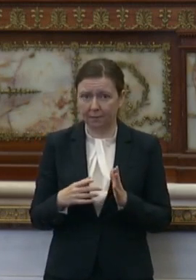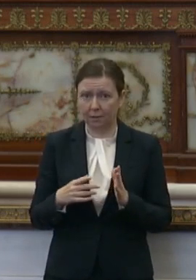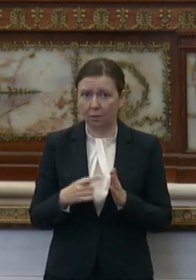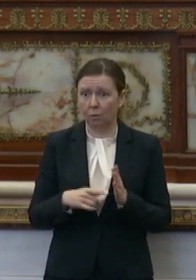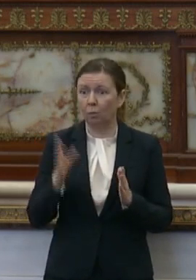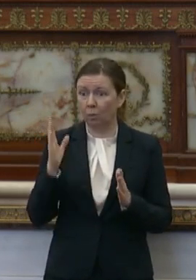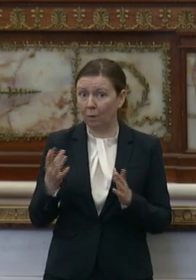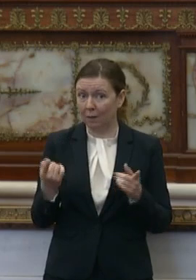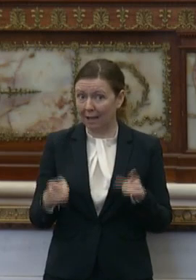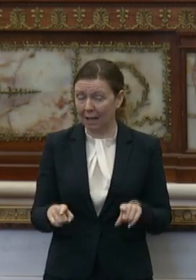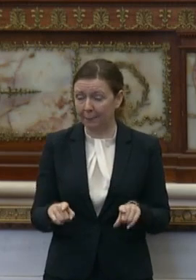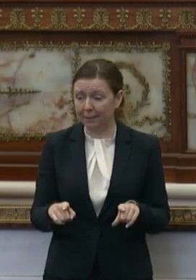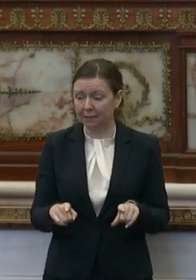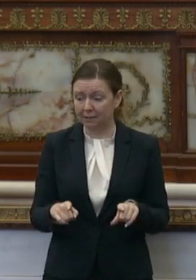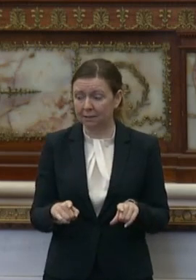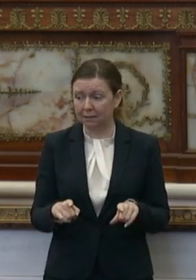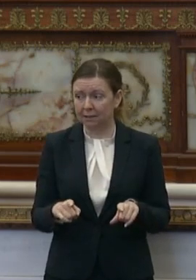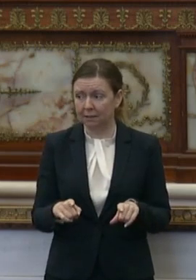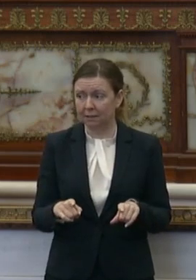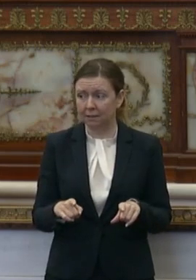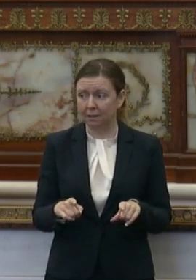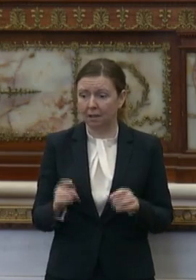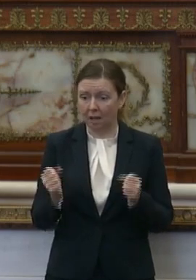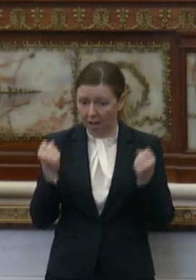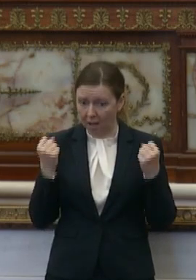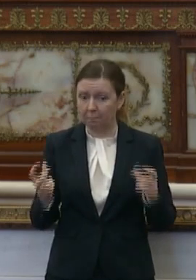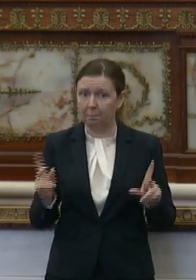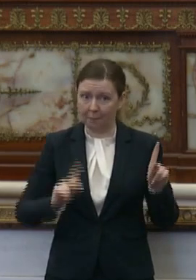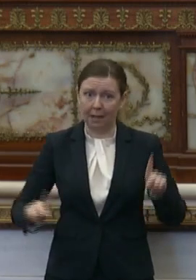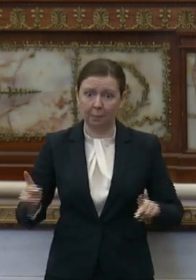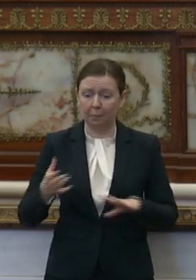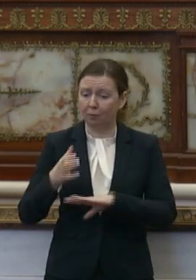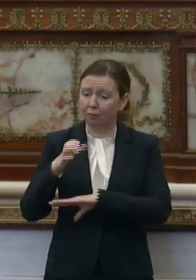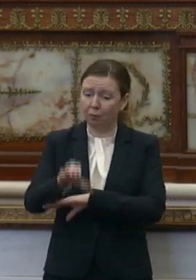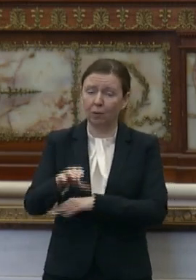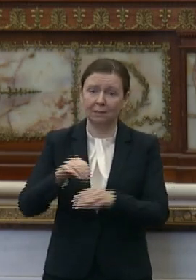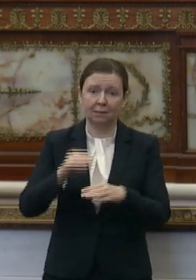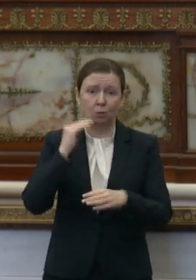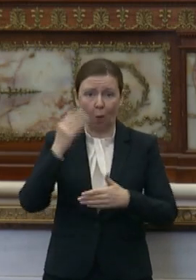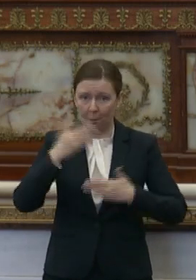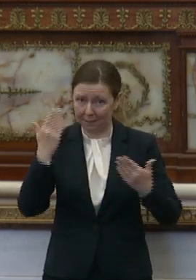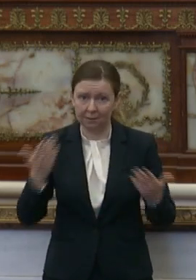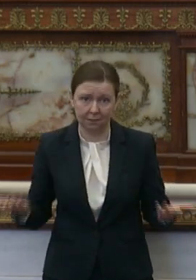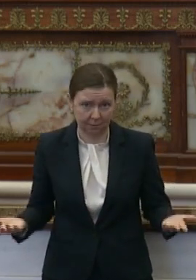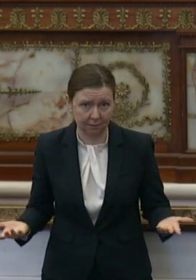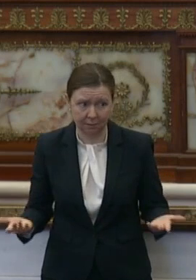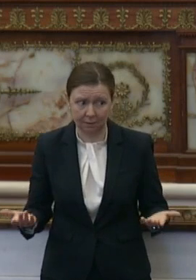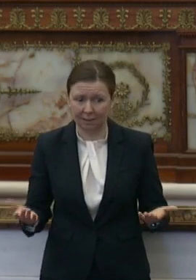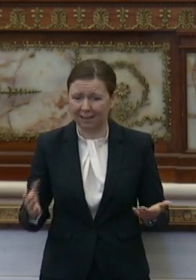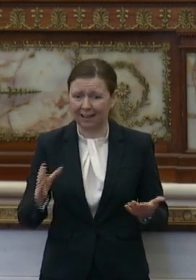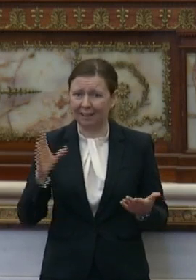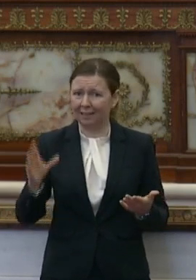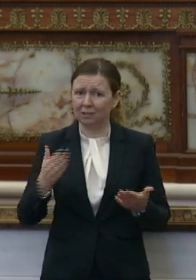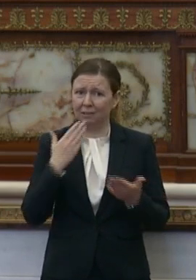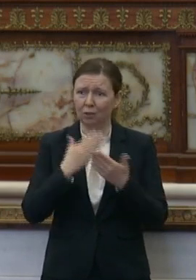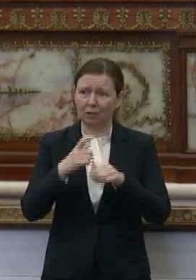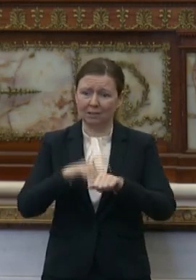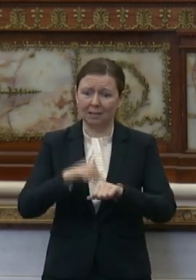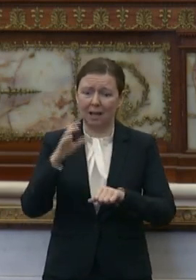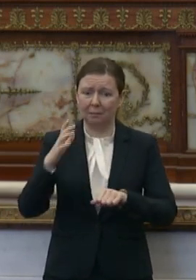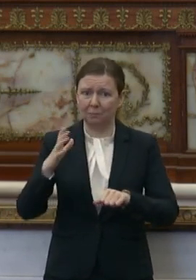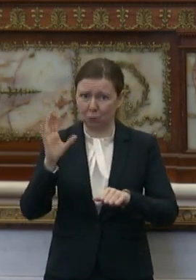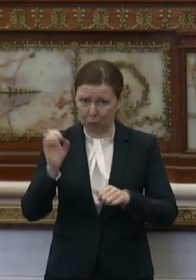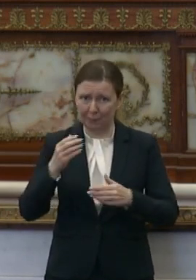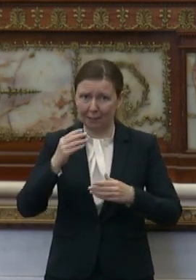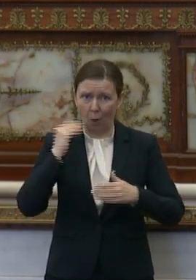What will most likely happen is a lot of people will be forced into homelessness, and there's never a good time to be homeless,